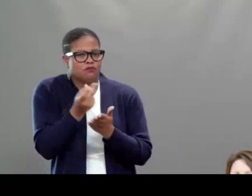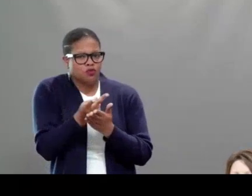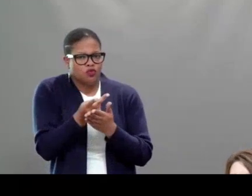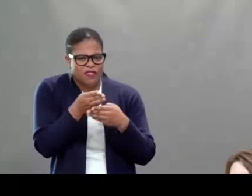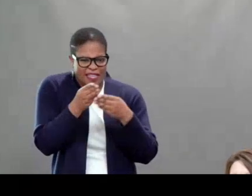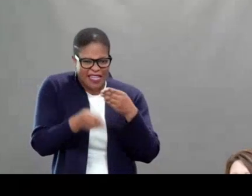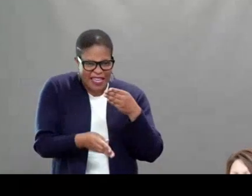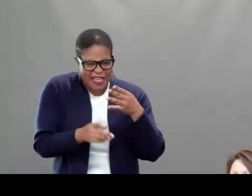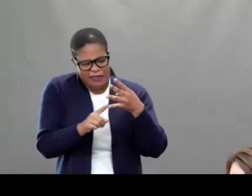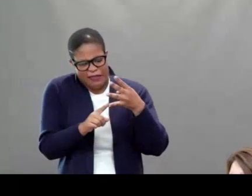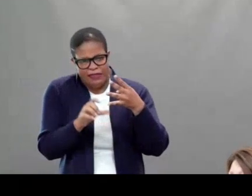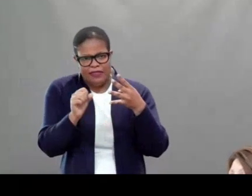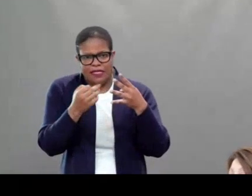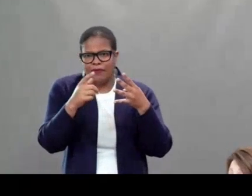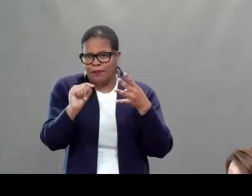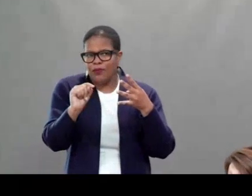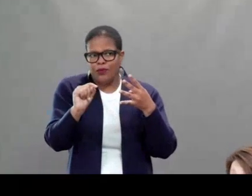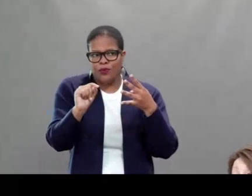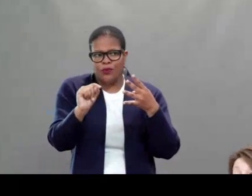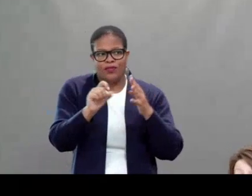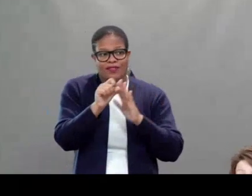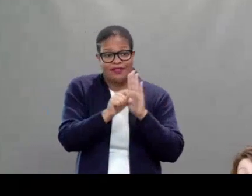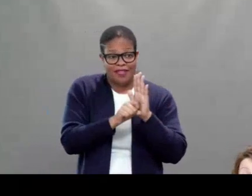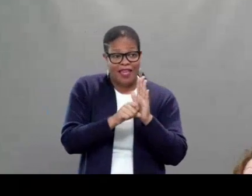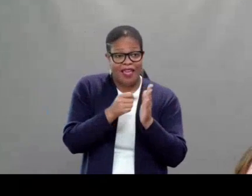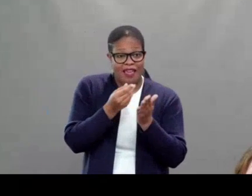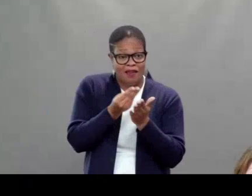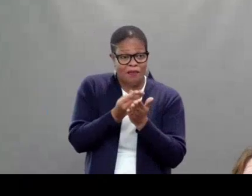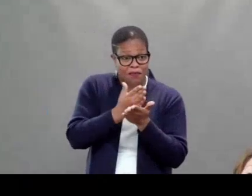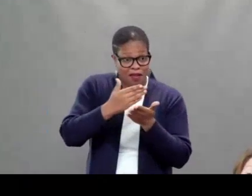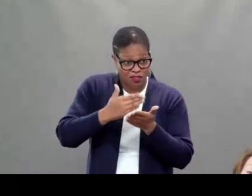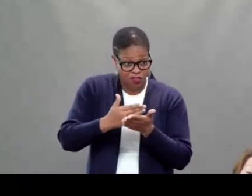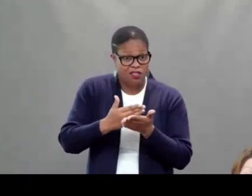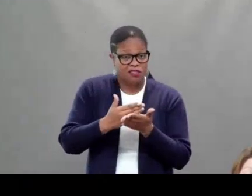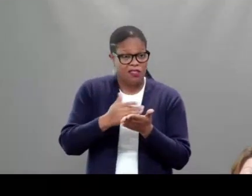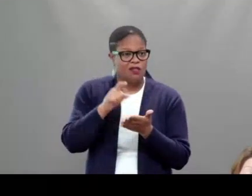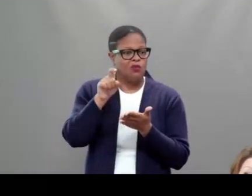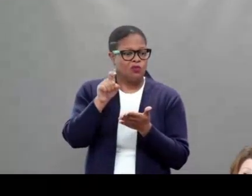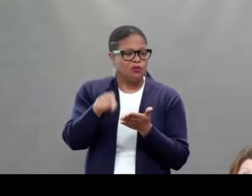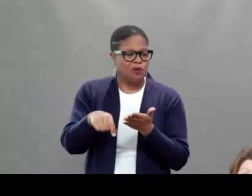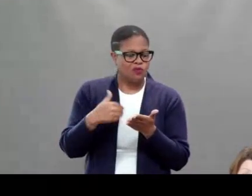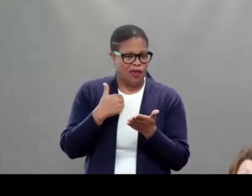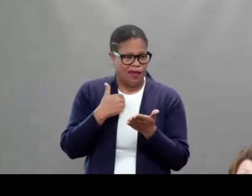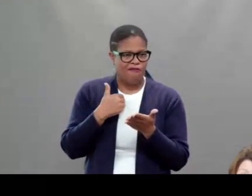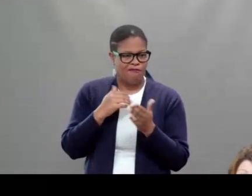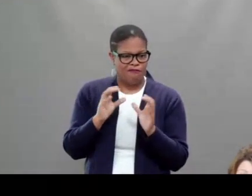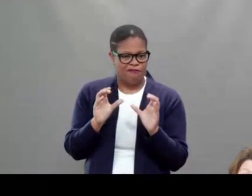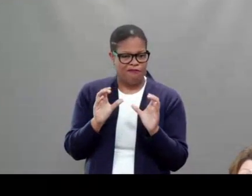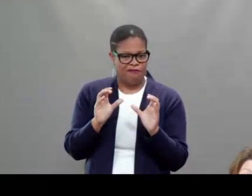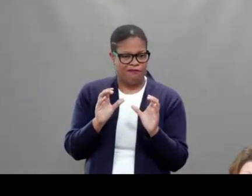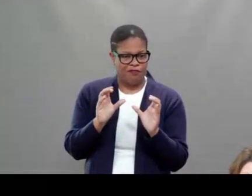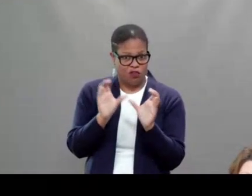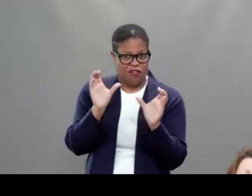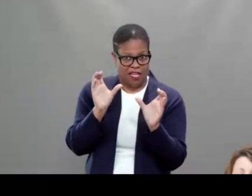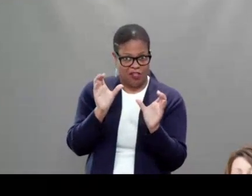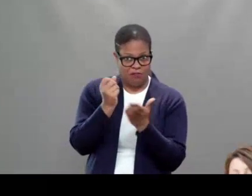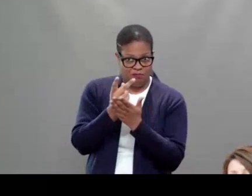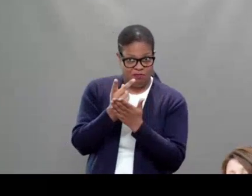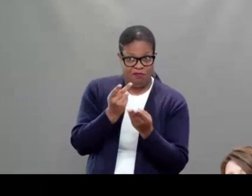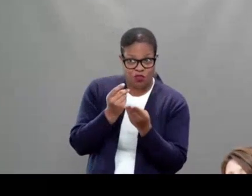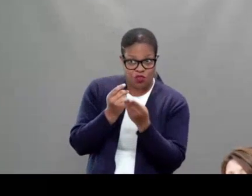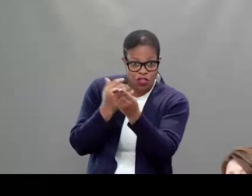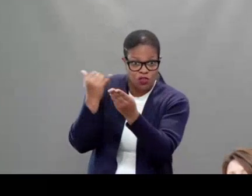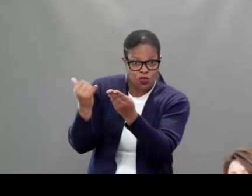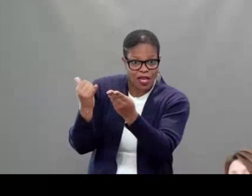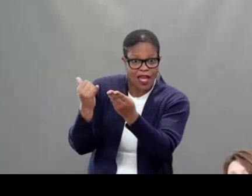end of September, and state budget actually we're supposed to have those certifications turned in today,